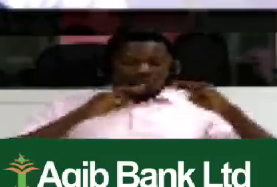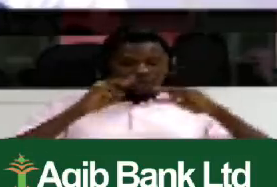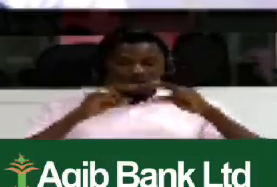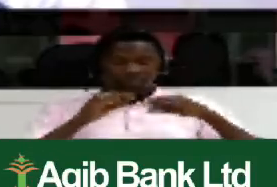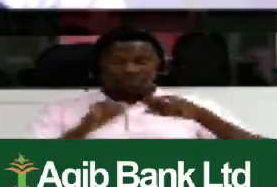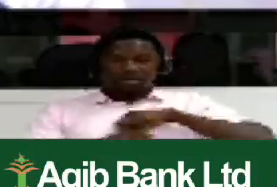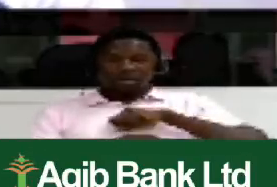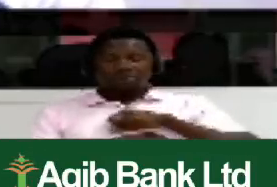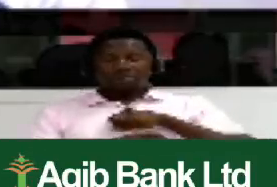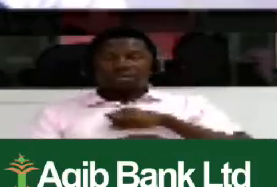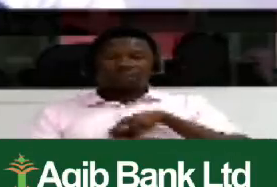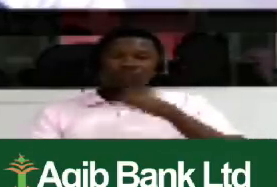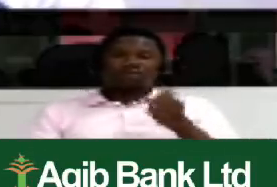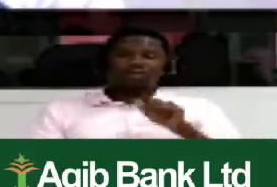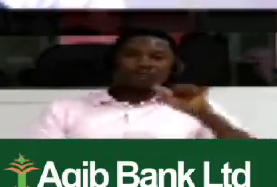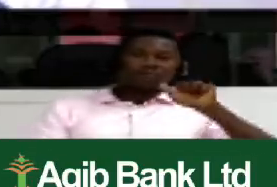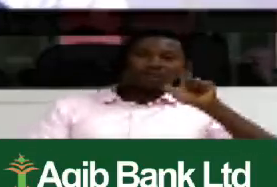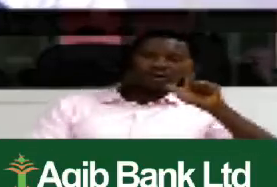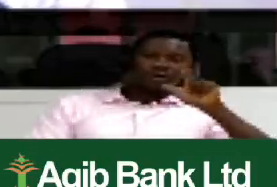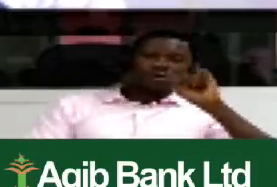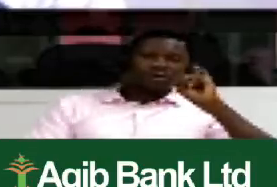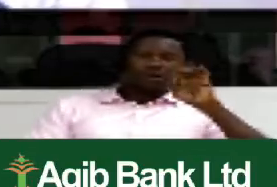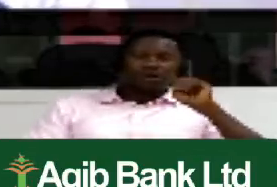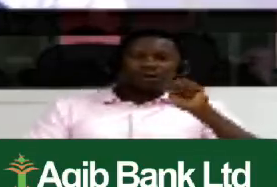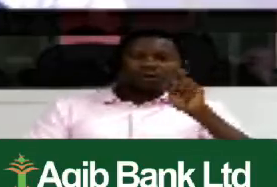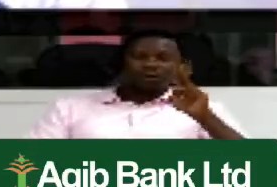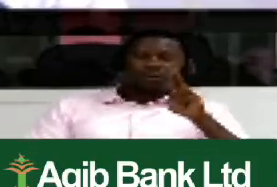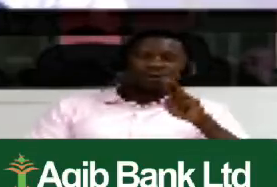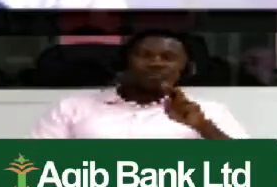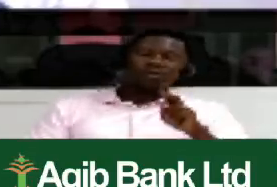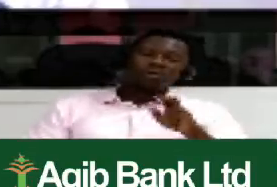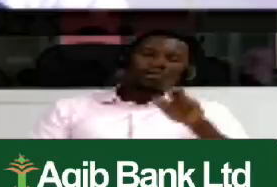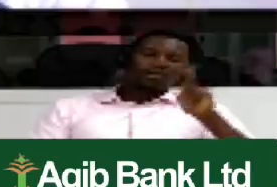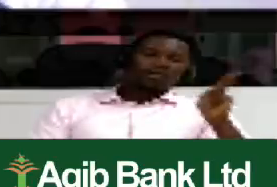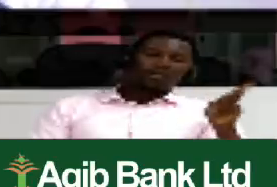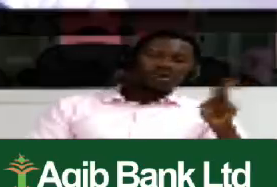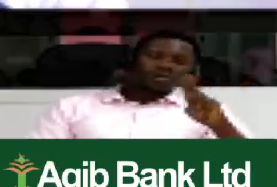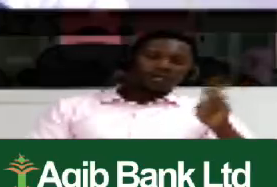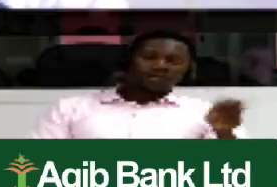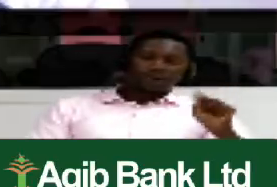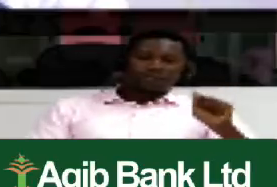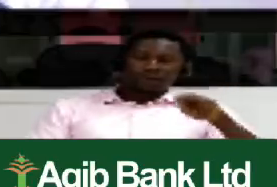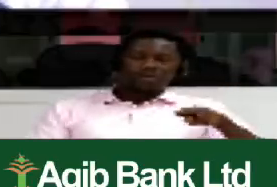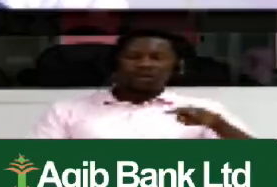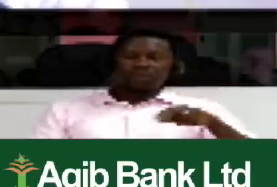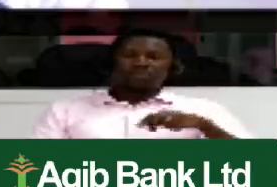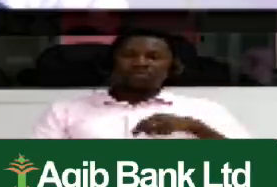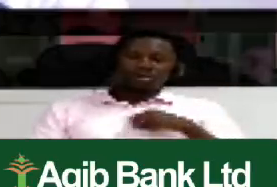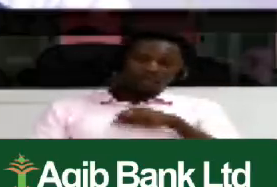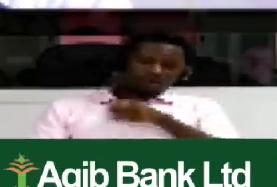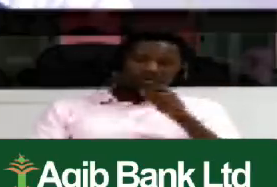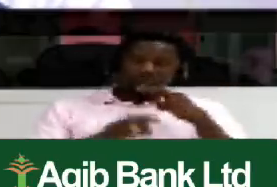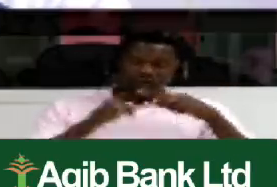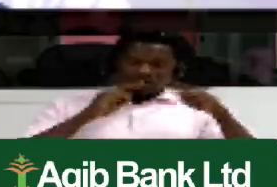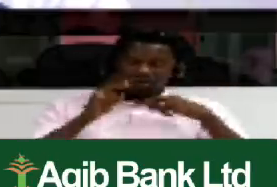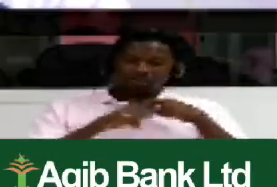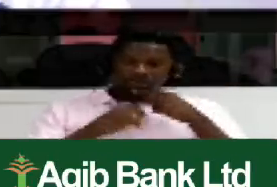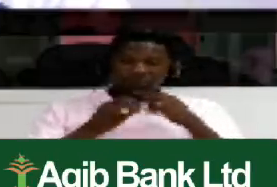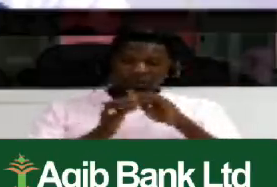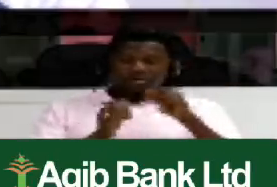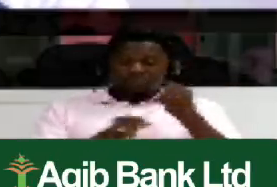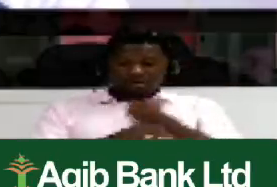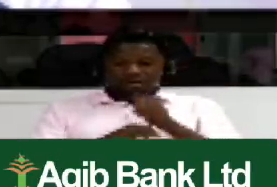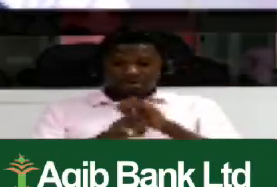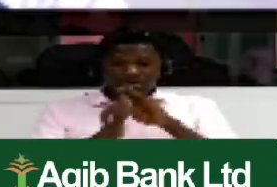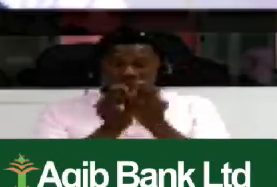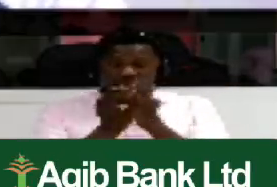Myself and Aliu Khan wanted to write our story into a book. We even spoke to an institution,